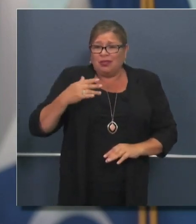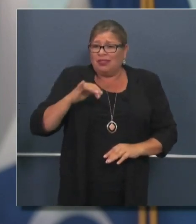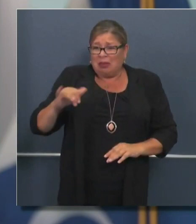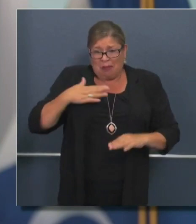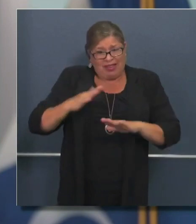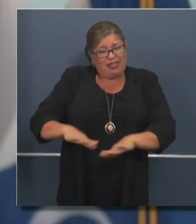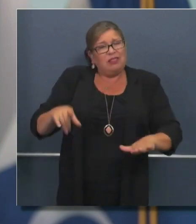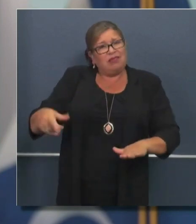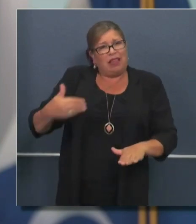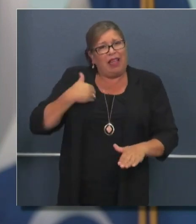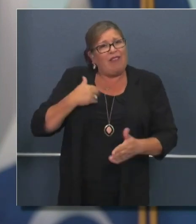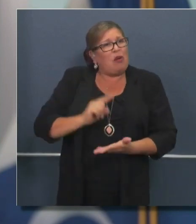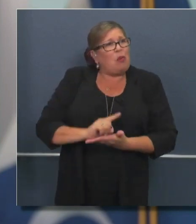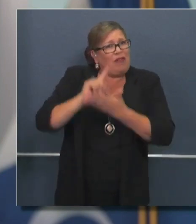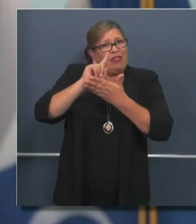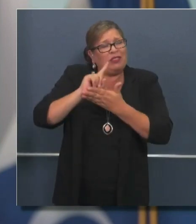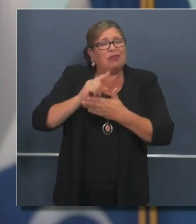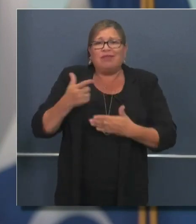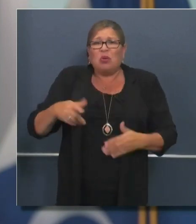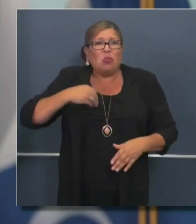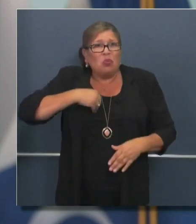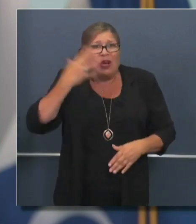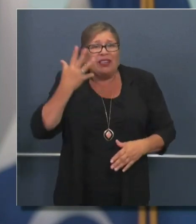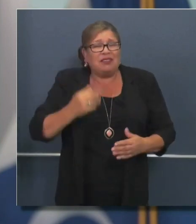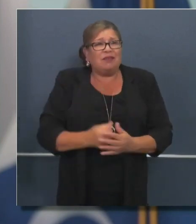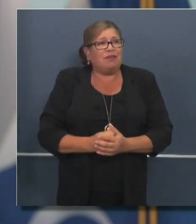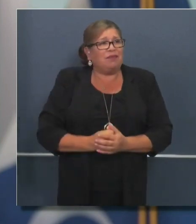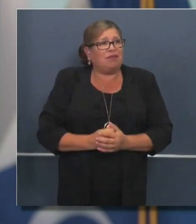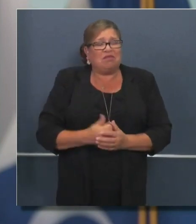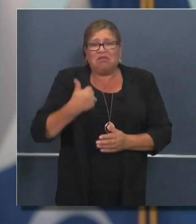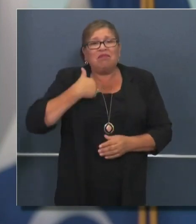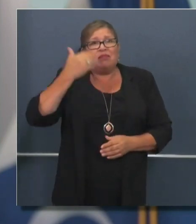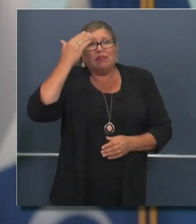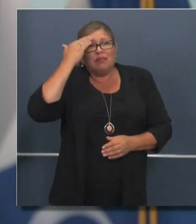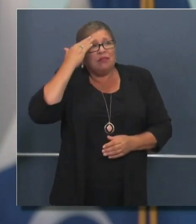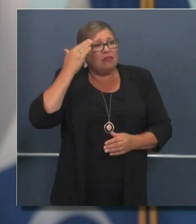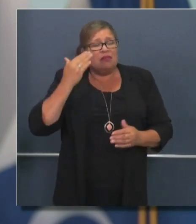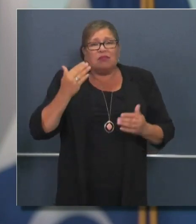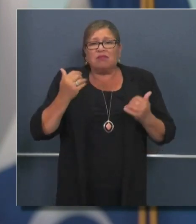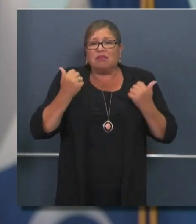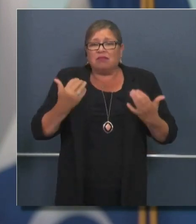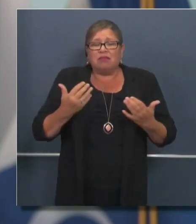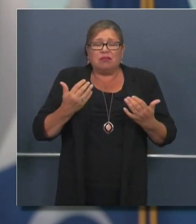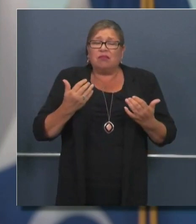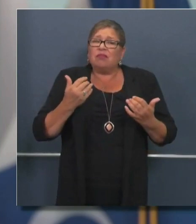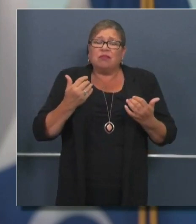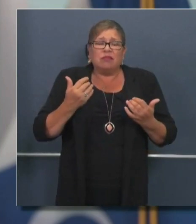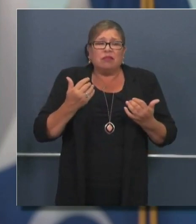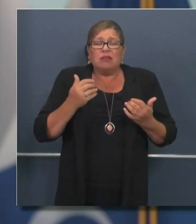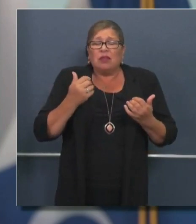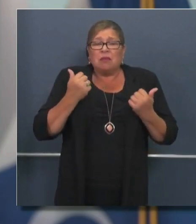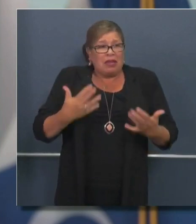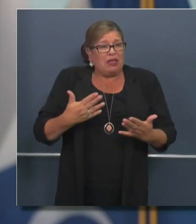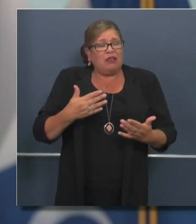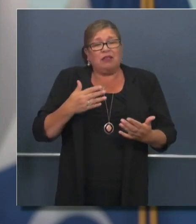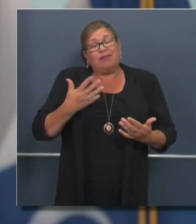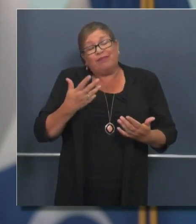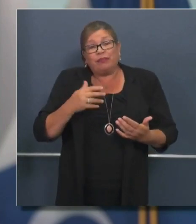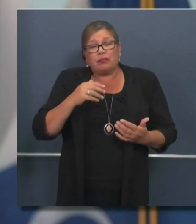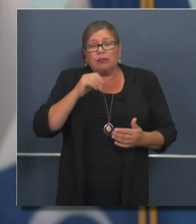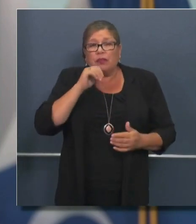their upbringing. The fact that they're white, the fact that unlike so many of their friends, so many of my closest